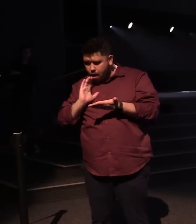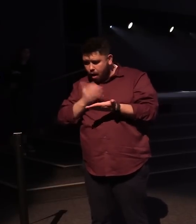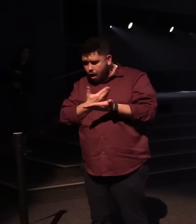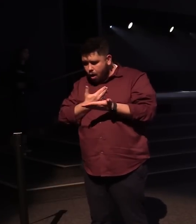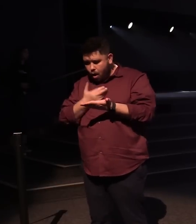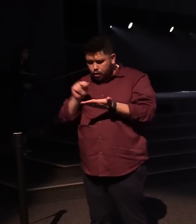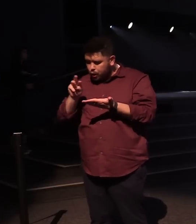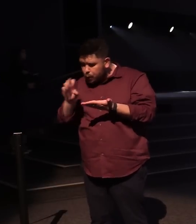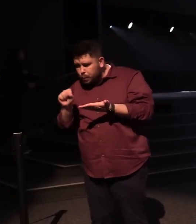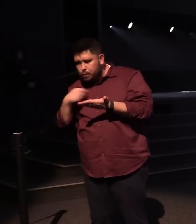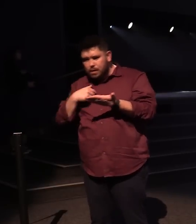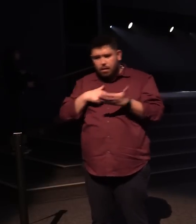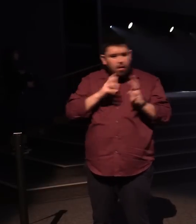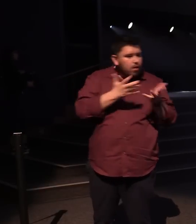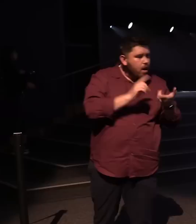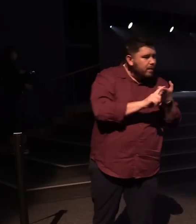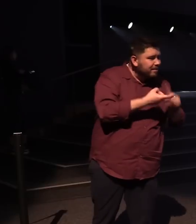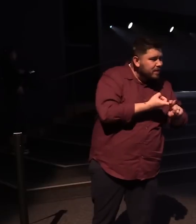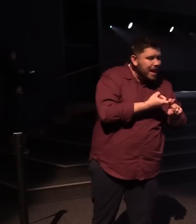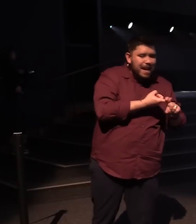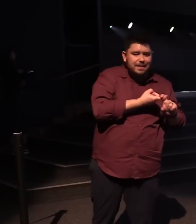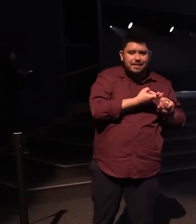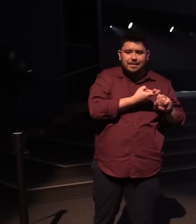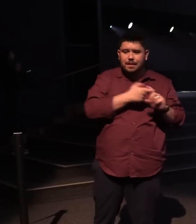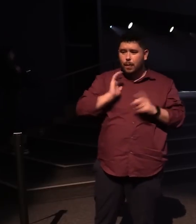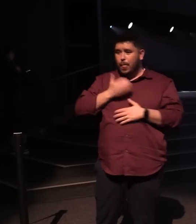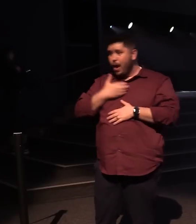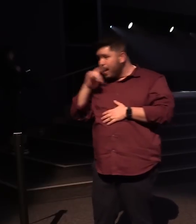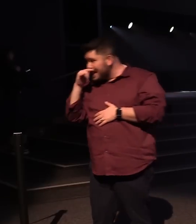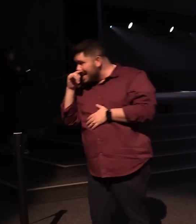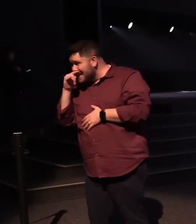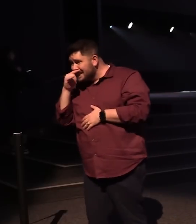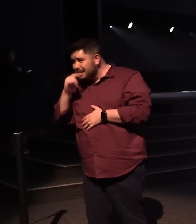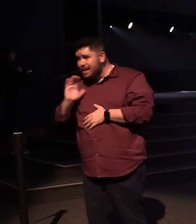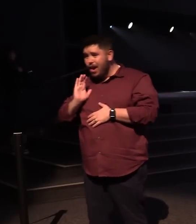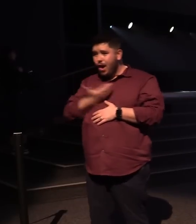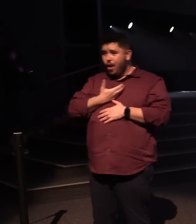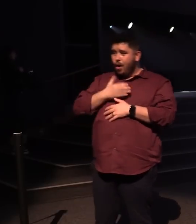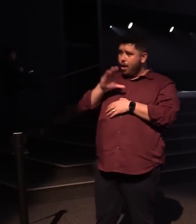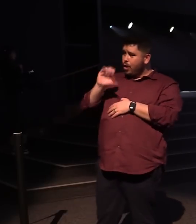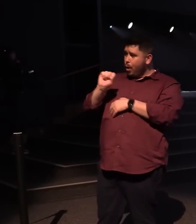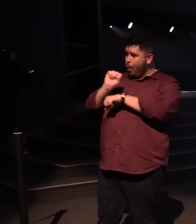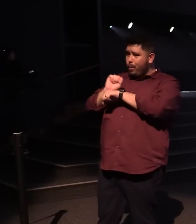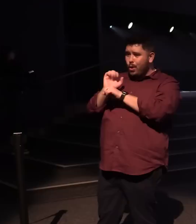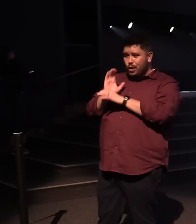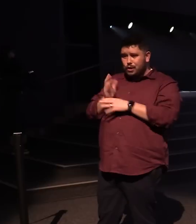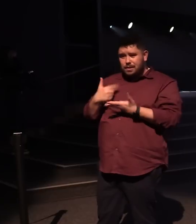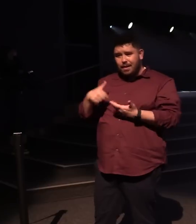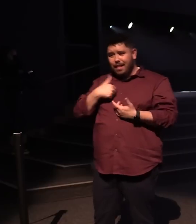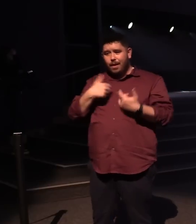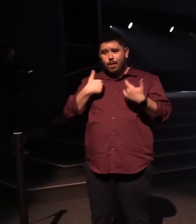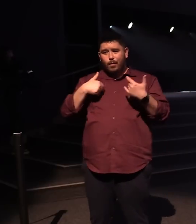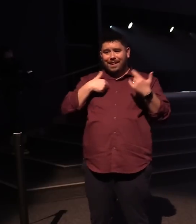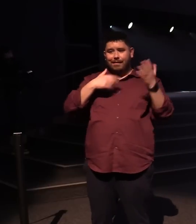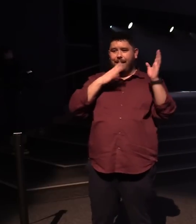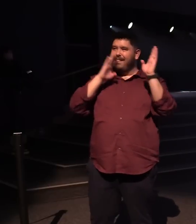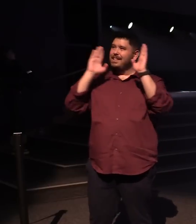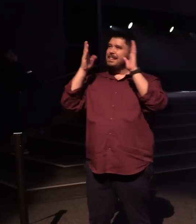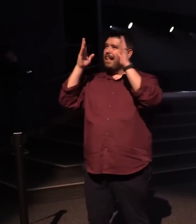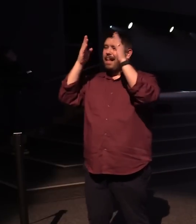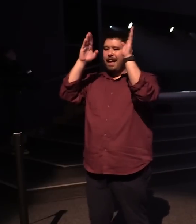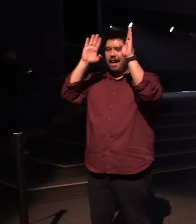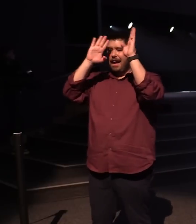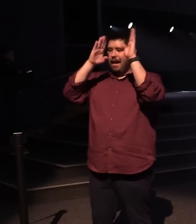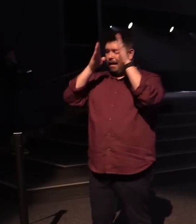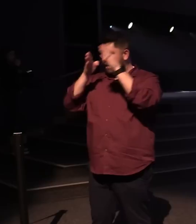talk to our friends and we talk to our kids and we talk to our coworkers, and before you know it, the attention that was so devoted